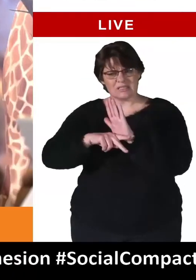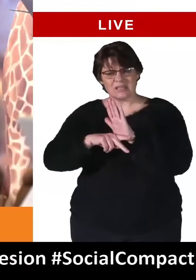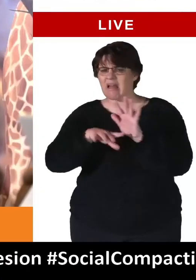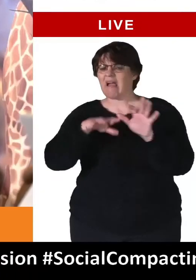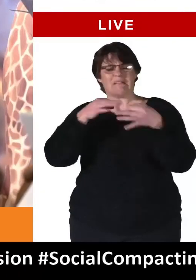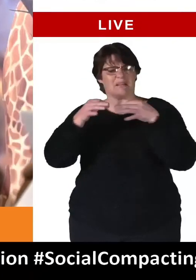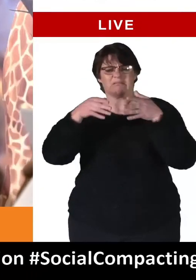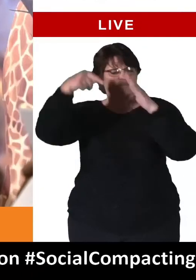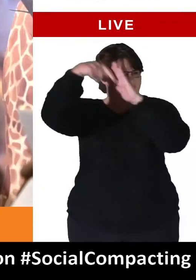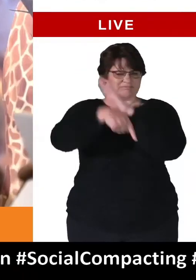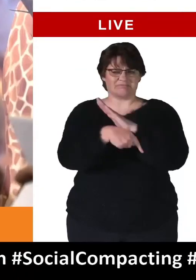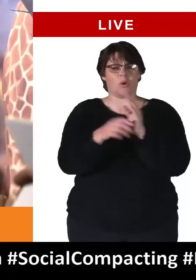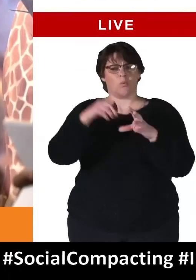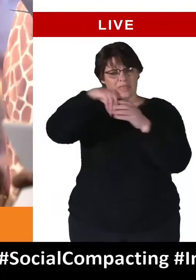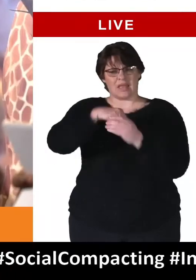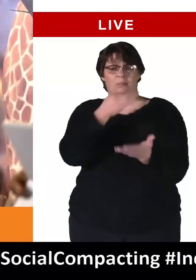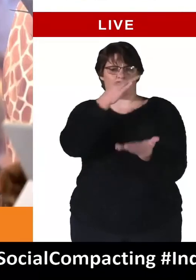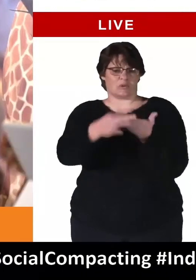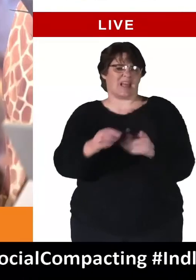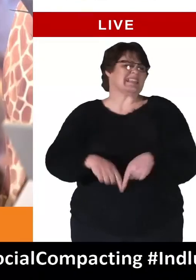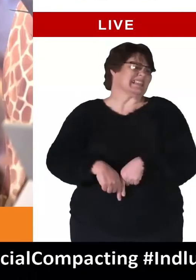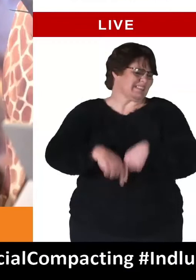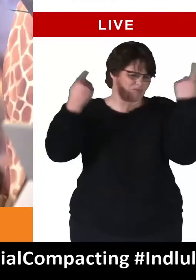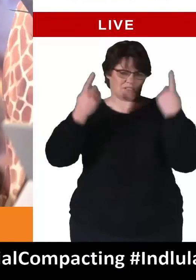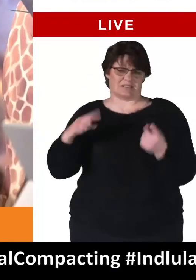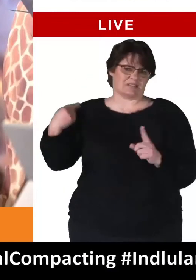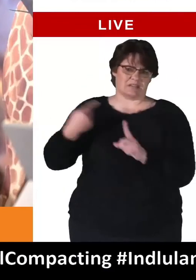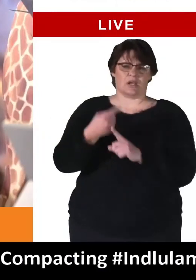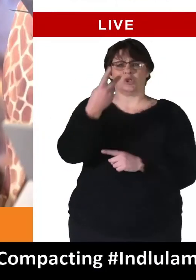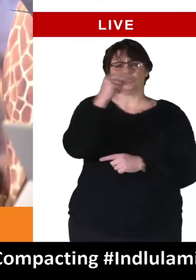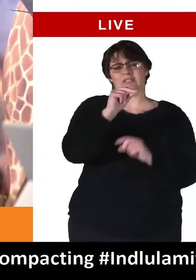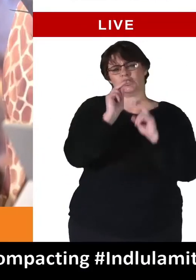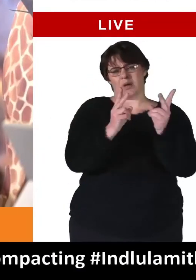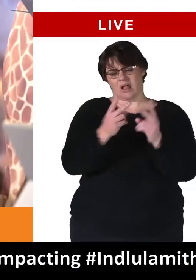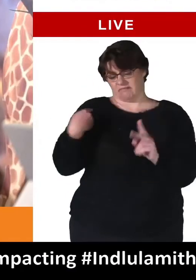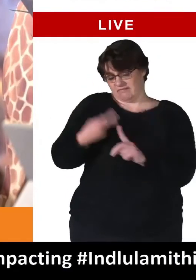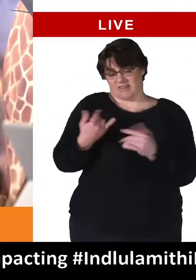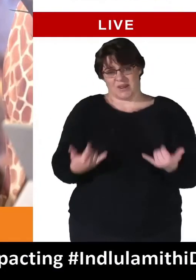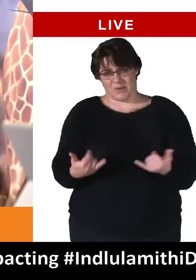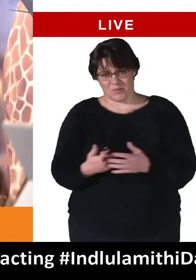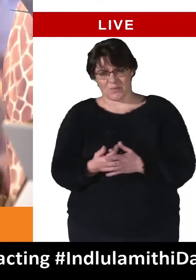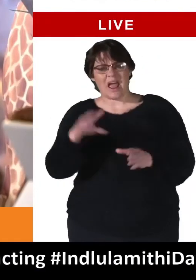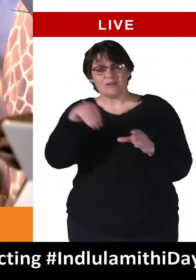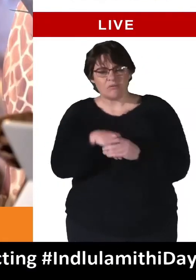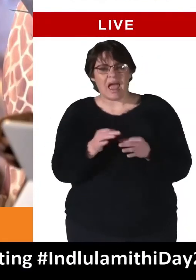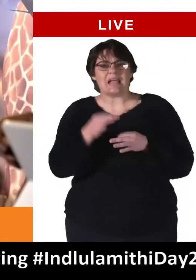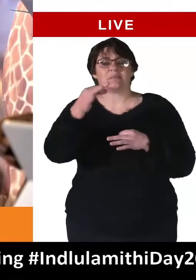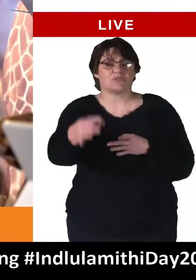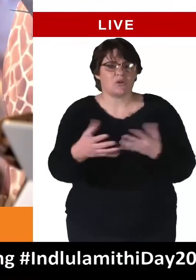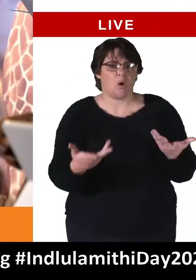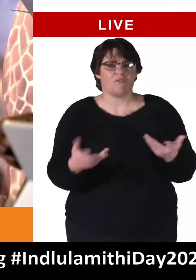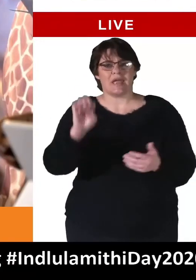expansionary in our proposal, and it differs from the period between 2012 and now, including the expansion on